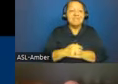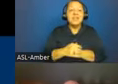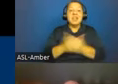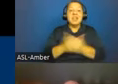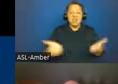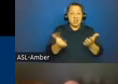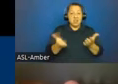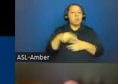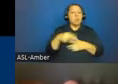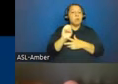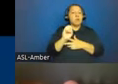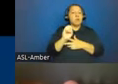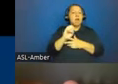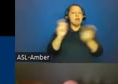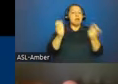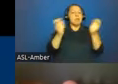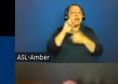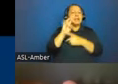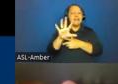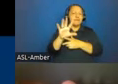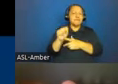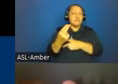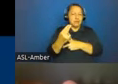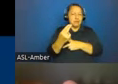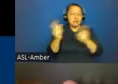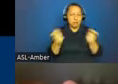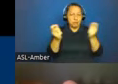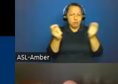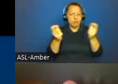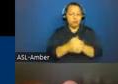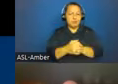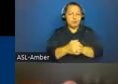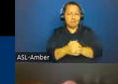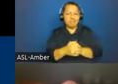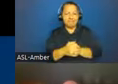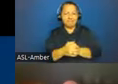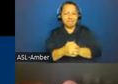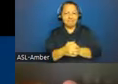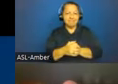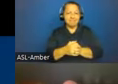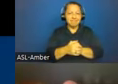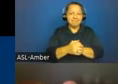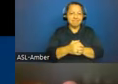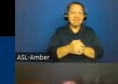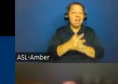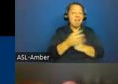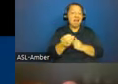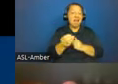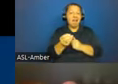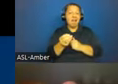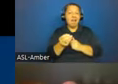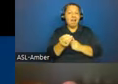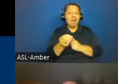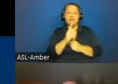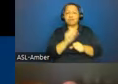and we're very,